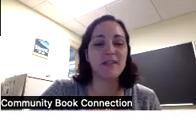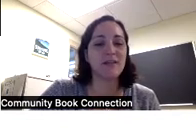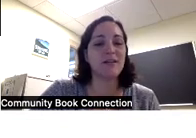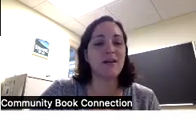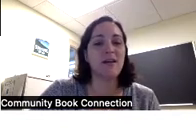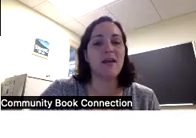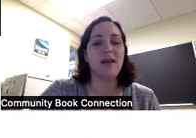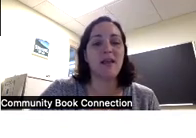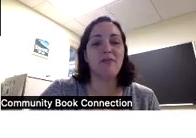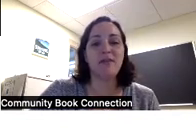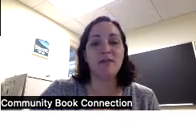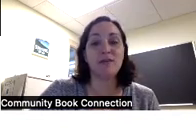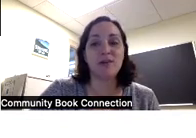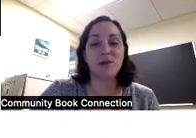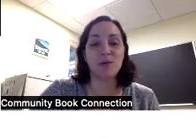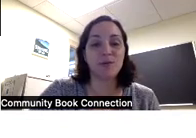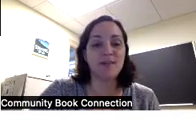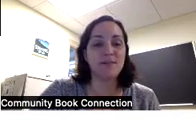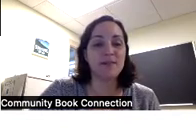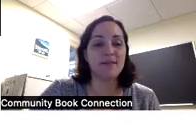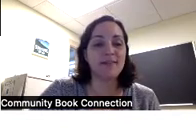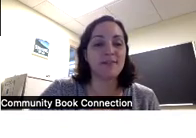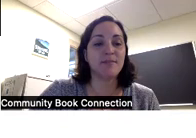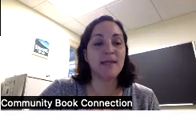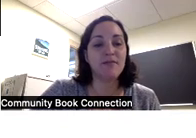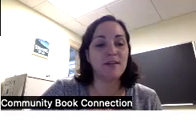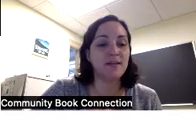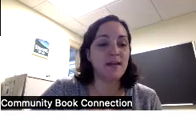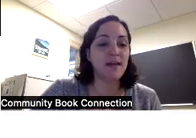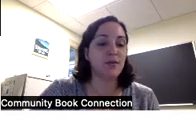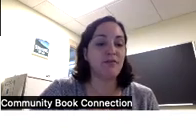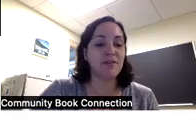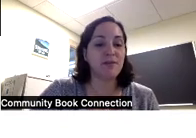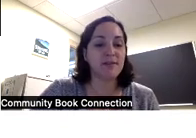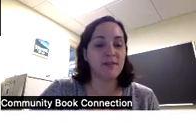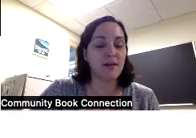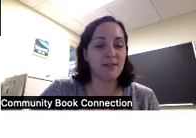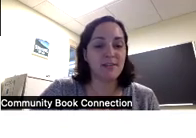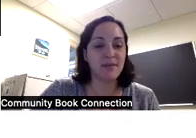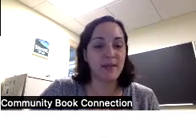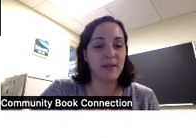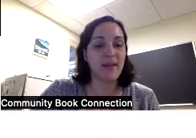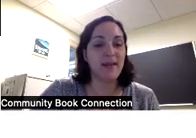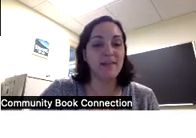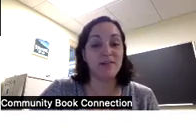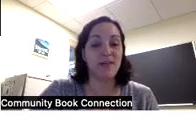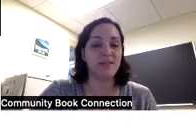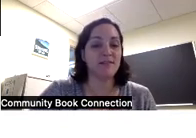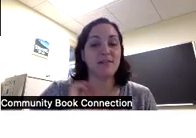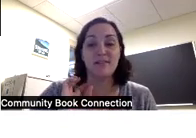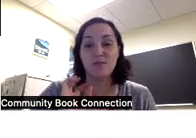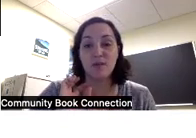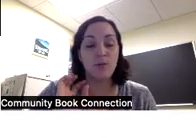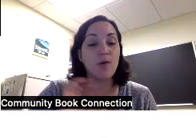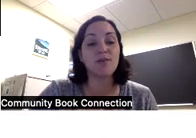a year if we lose our coral reefs, because there's a benefit to the fisheries and harvest that we get in these